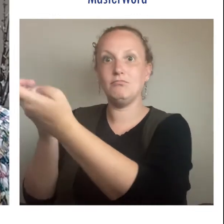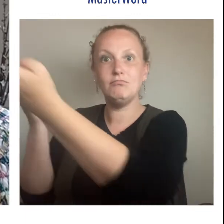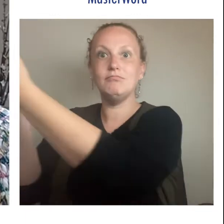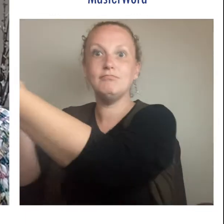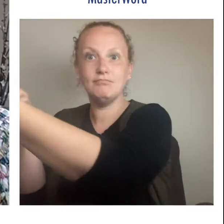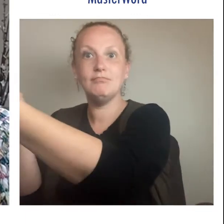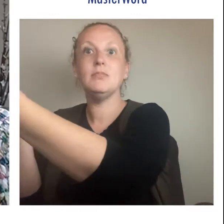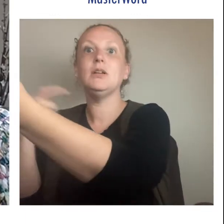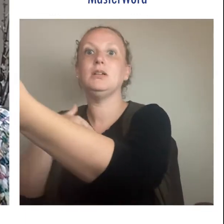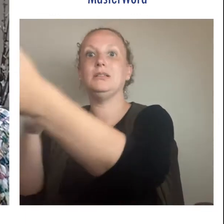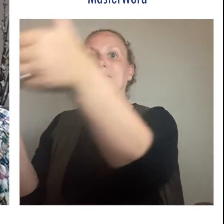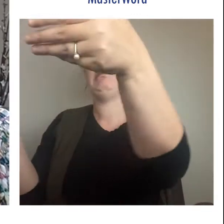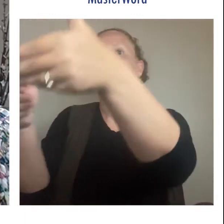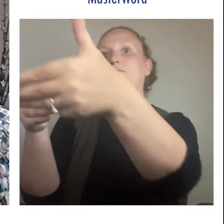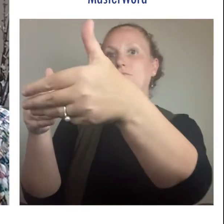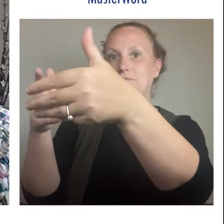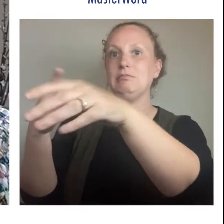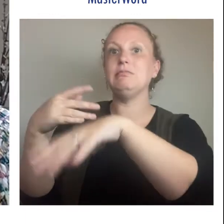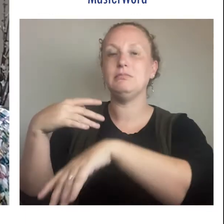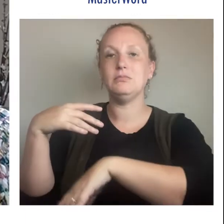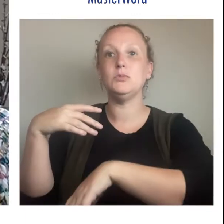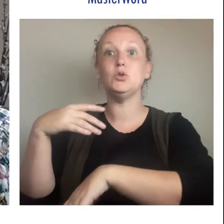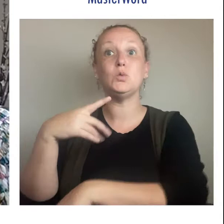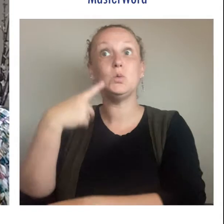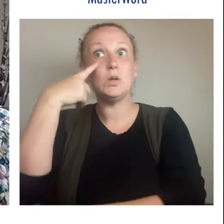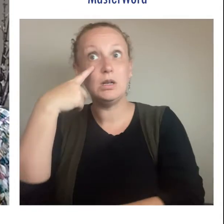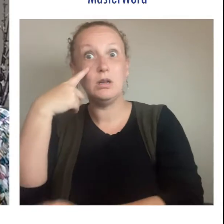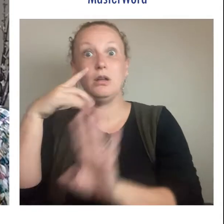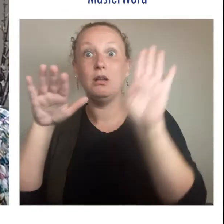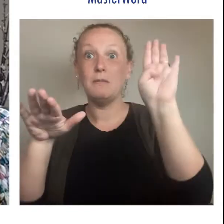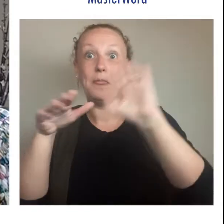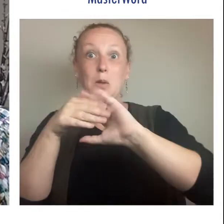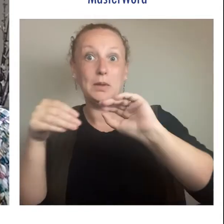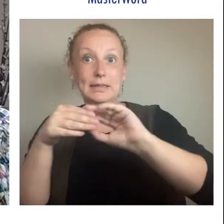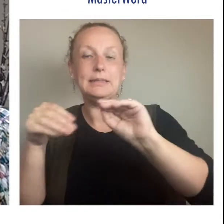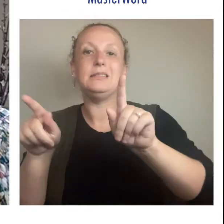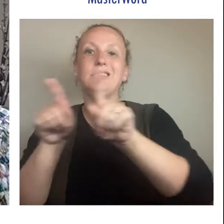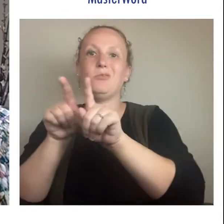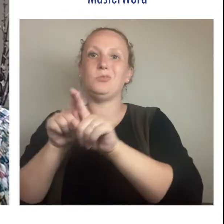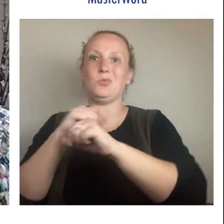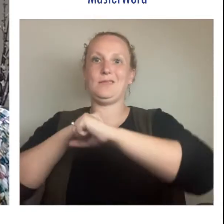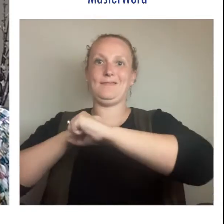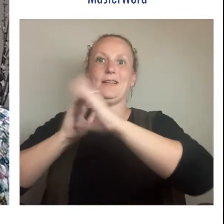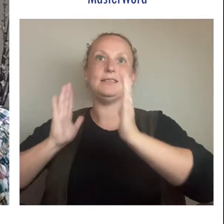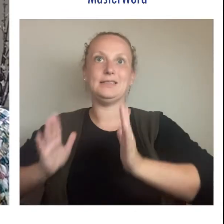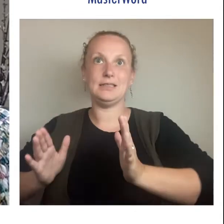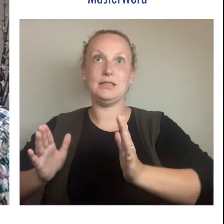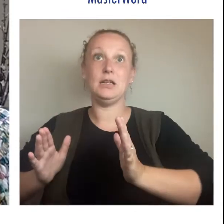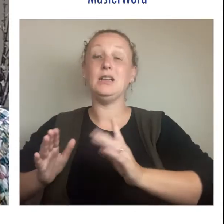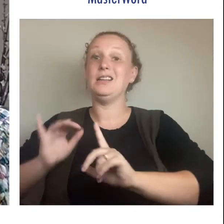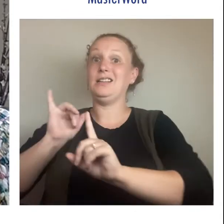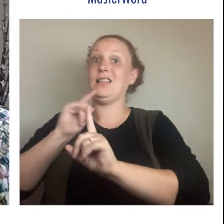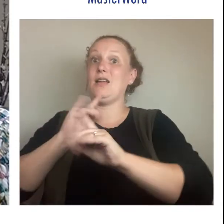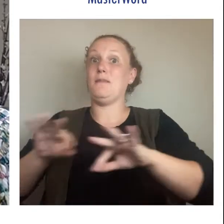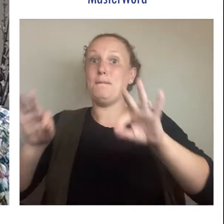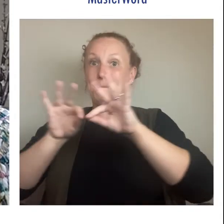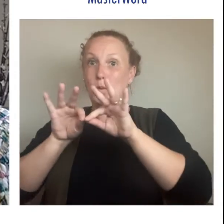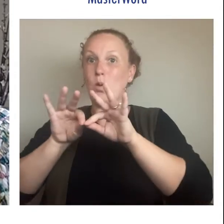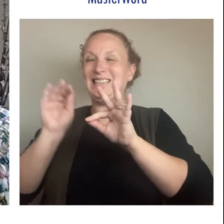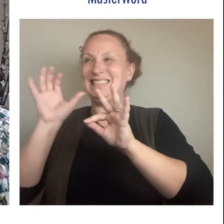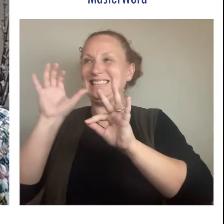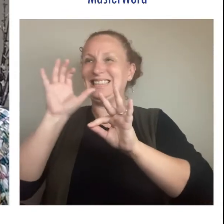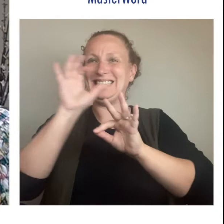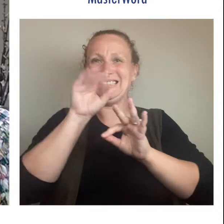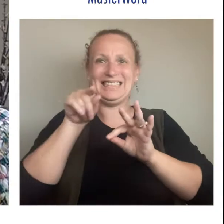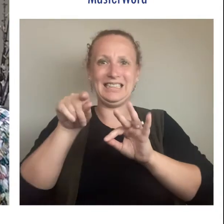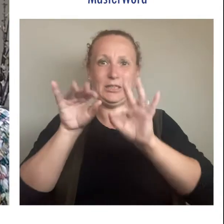tandem with the witness. And so that's an additional consideration when selecting an interpreter that the